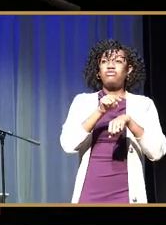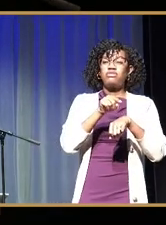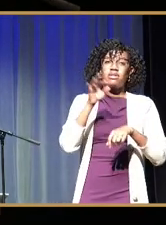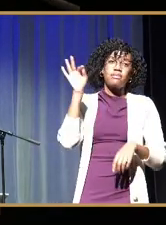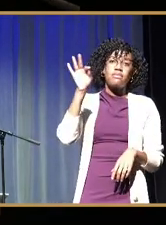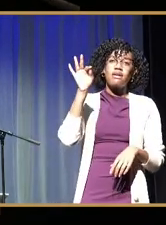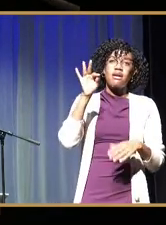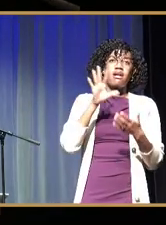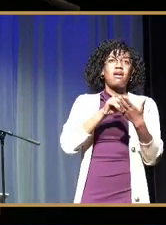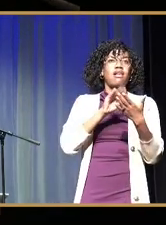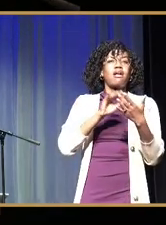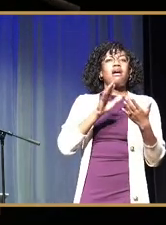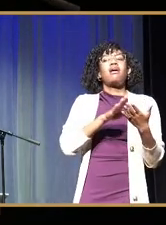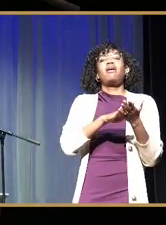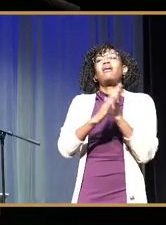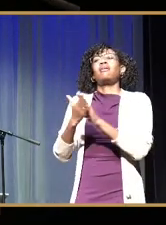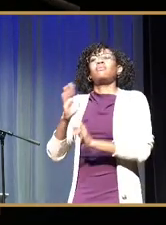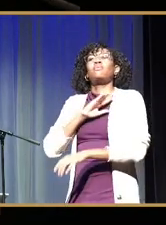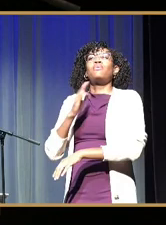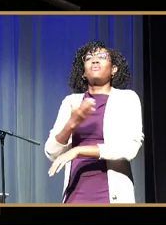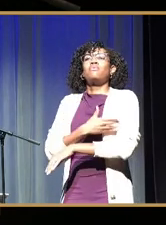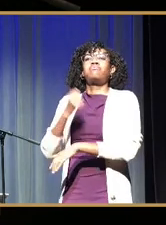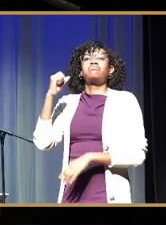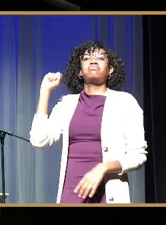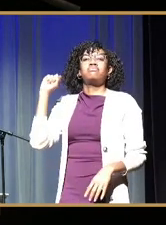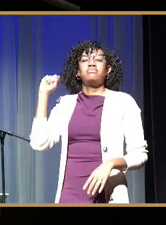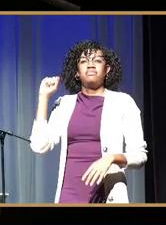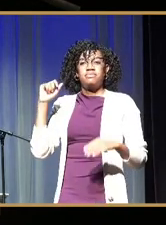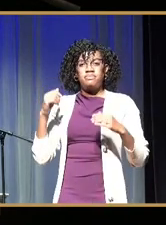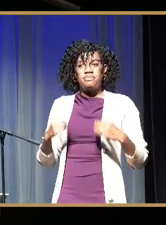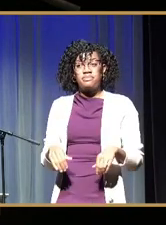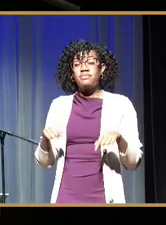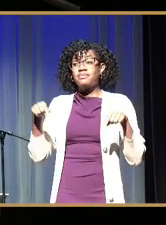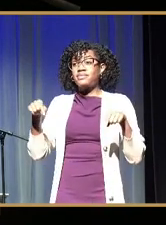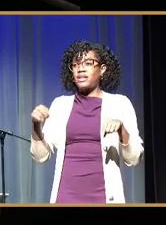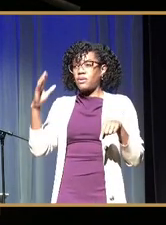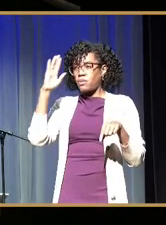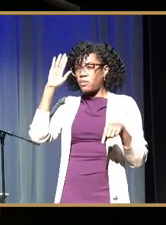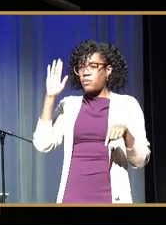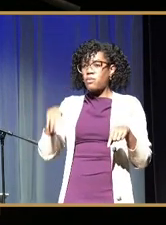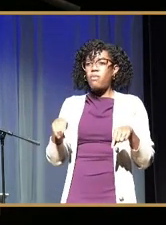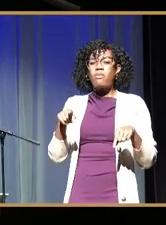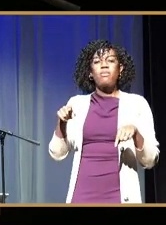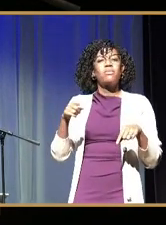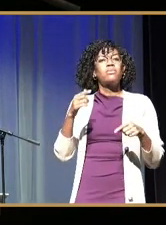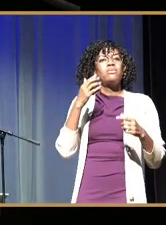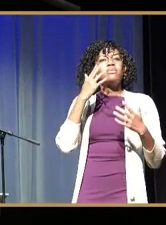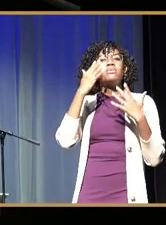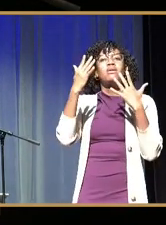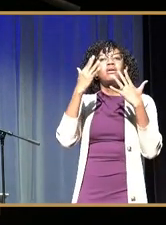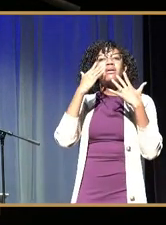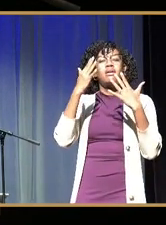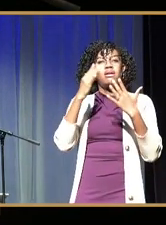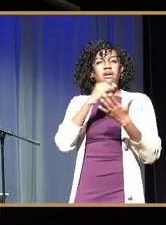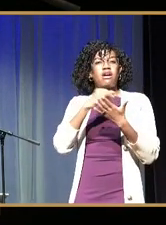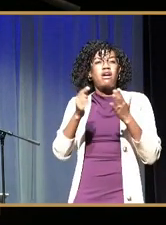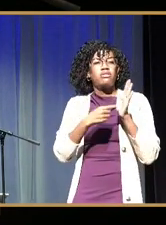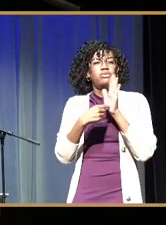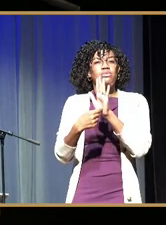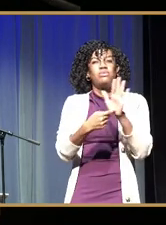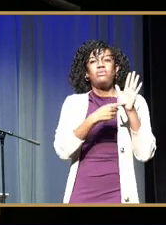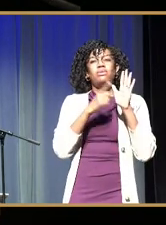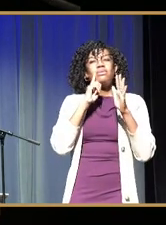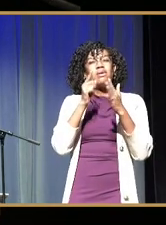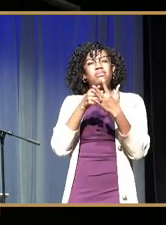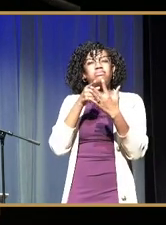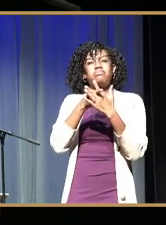Here at Ellington, we know that making a joyful noise can and will penetrate the hearts and minds of the